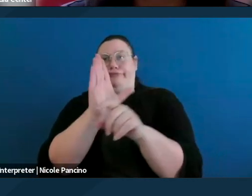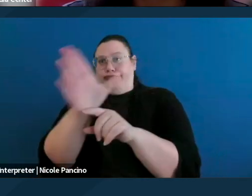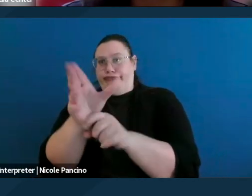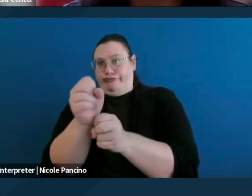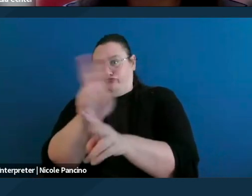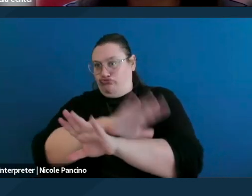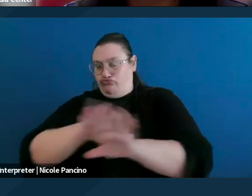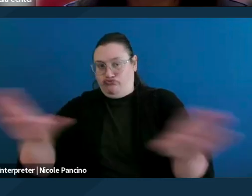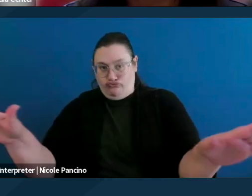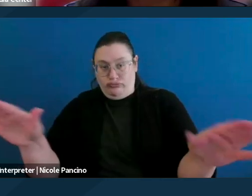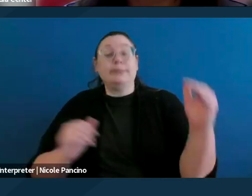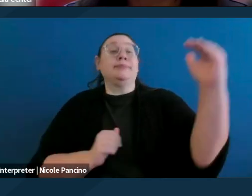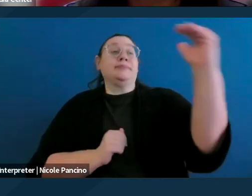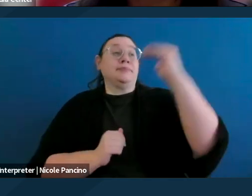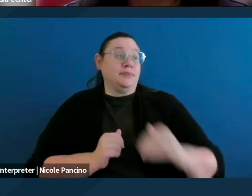slide.